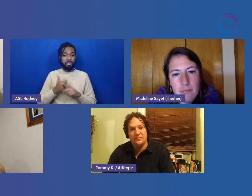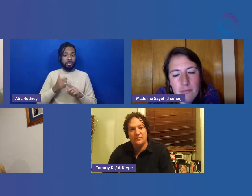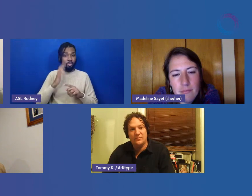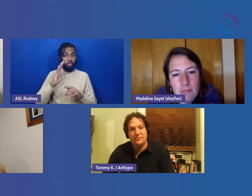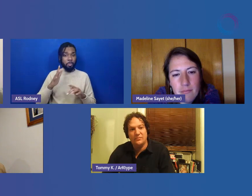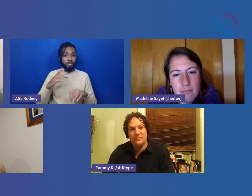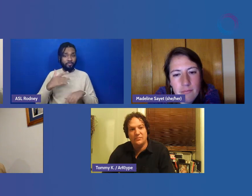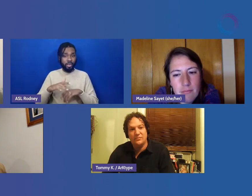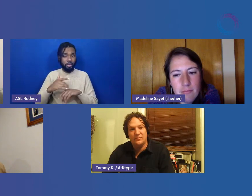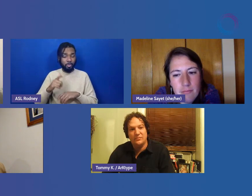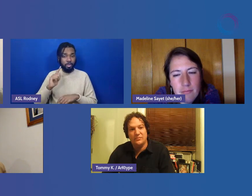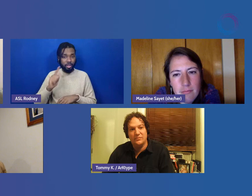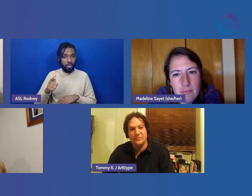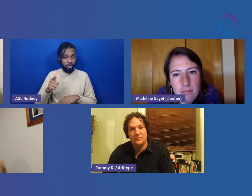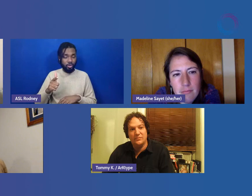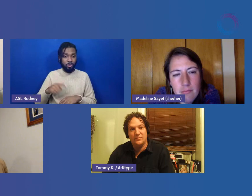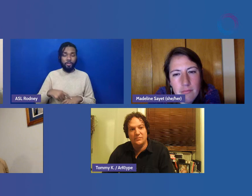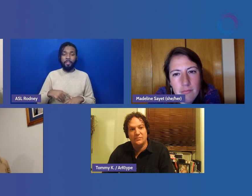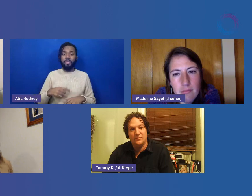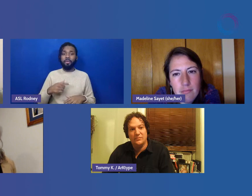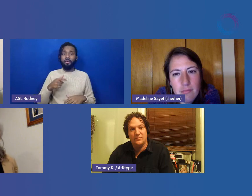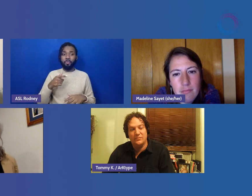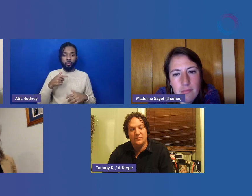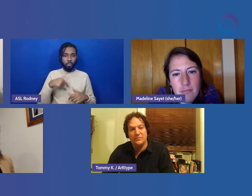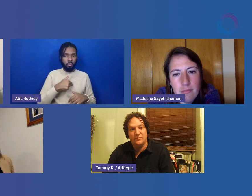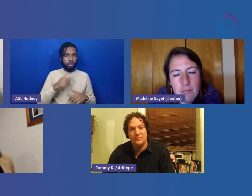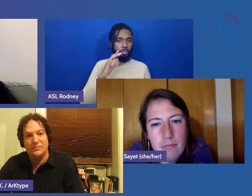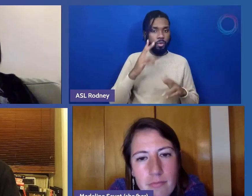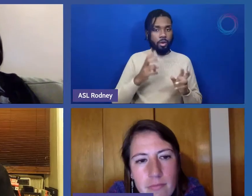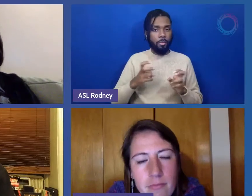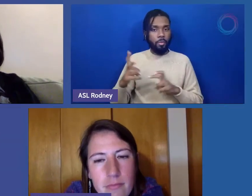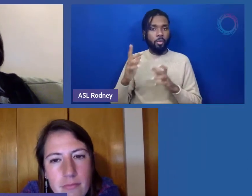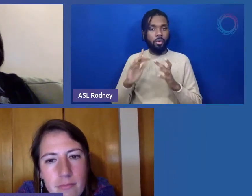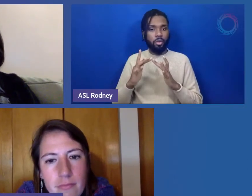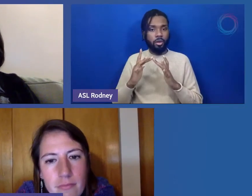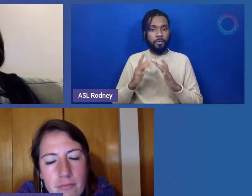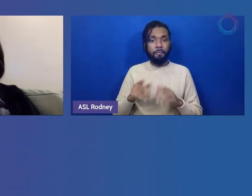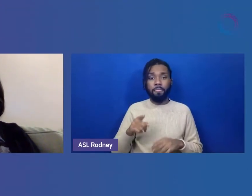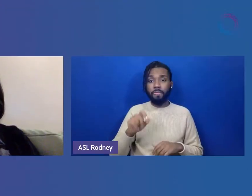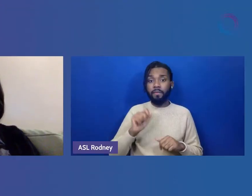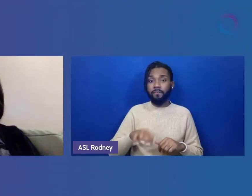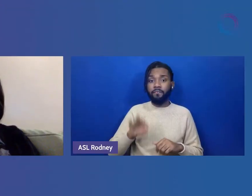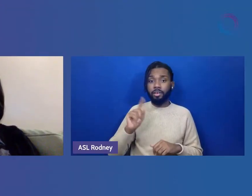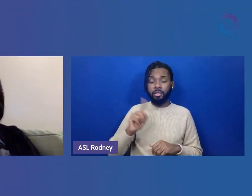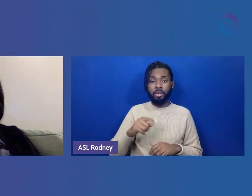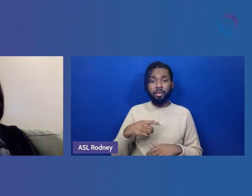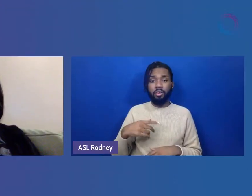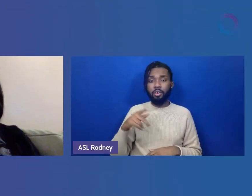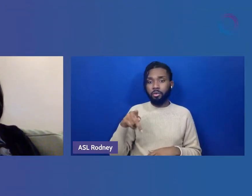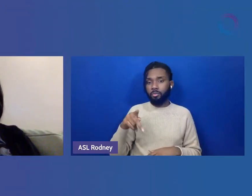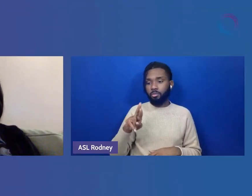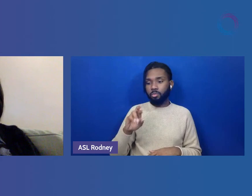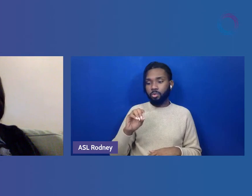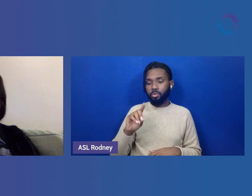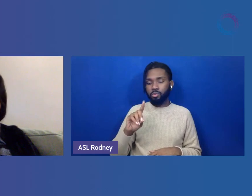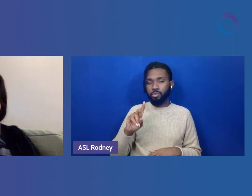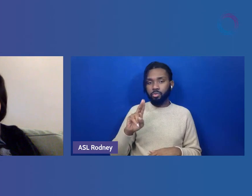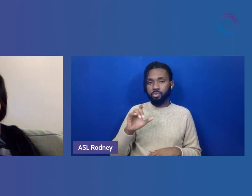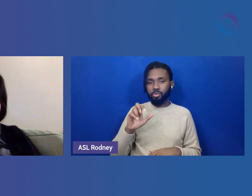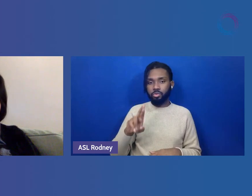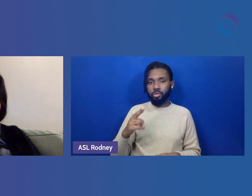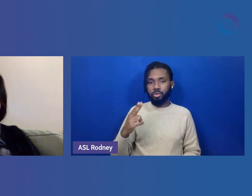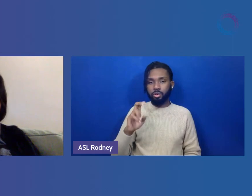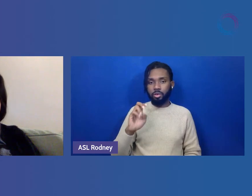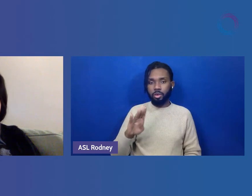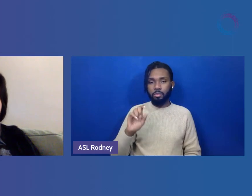after the fact tonight. The recording is available online, and you can find that through producerhub.org. And our next